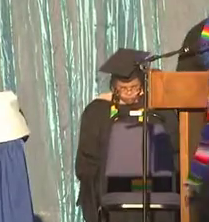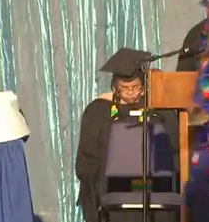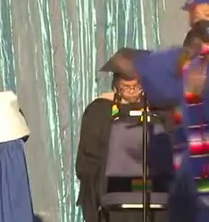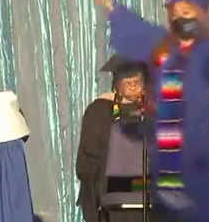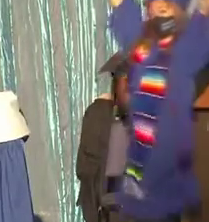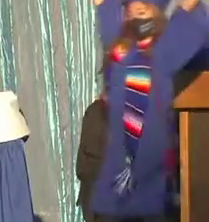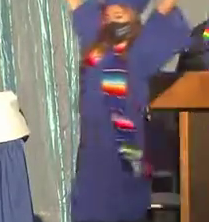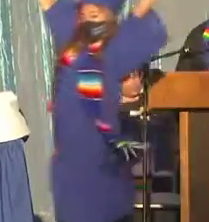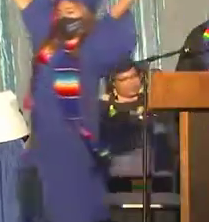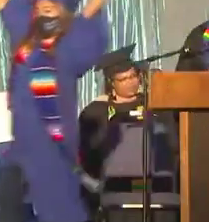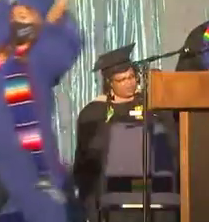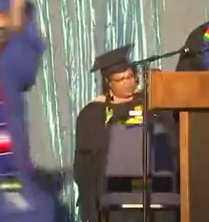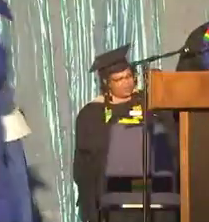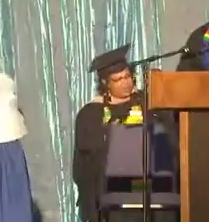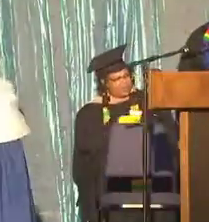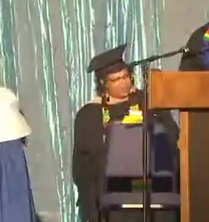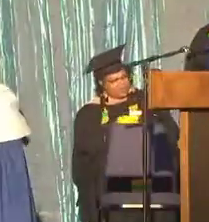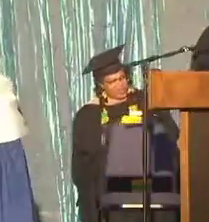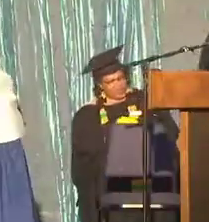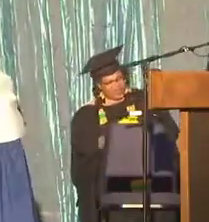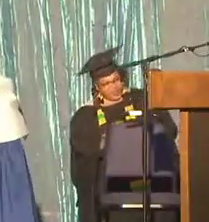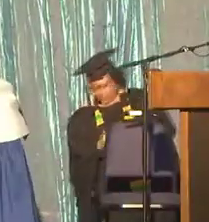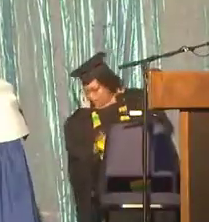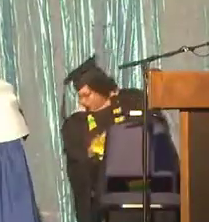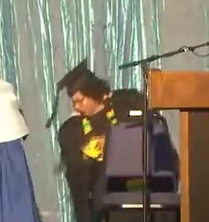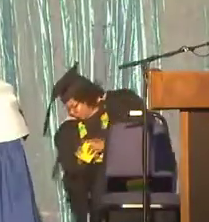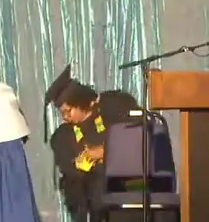Elisita Gamino, with honors.